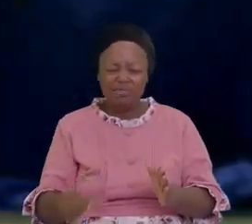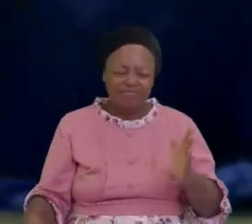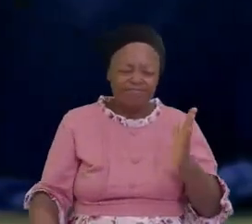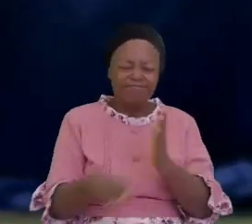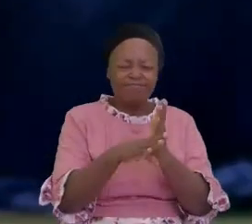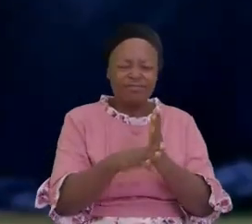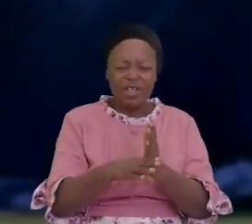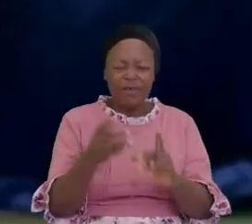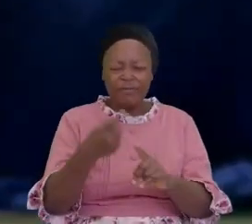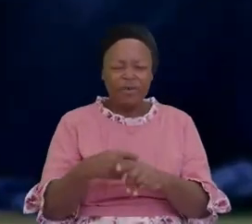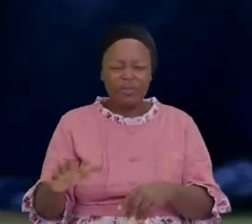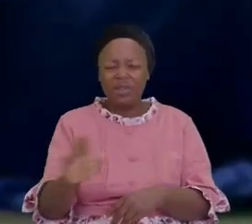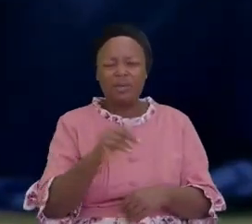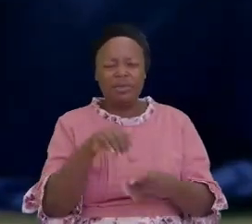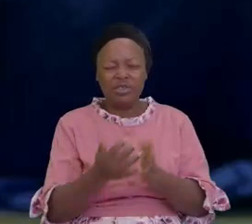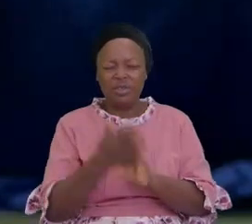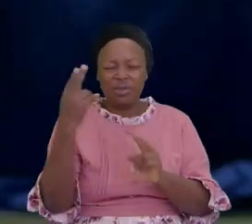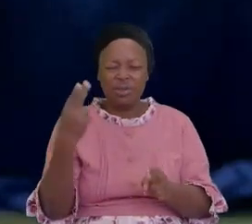in Jesus' name.